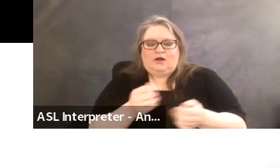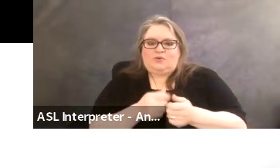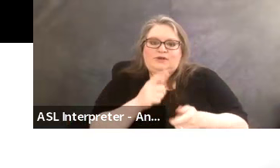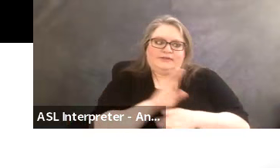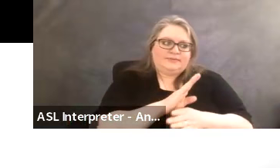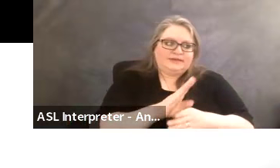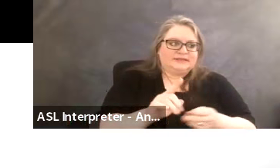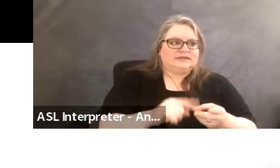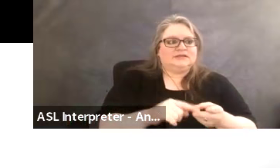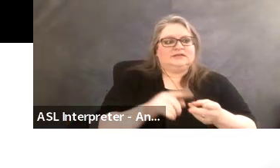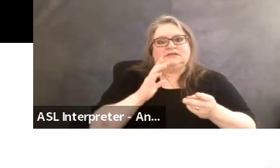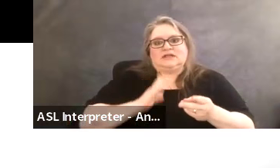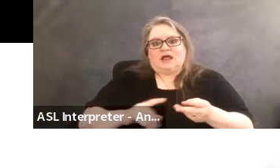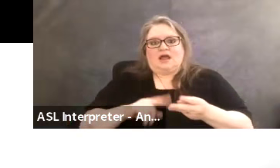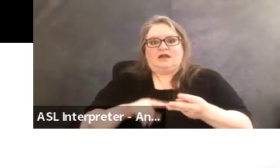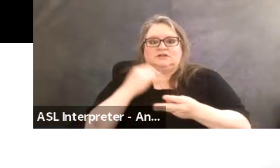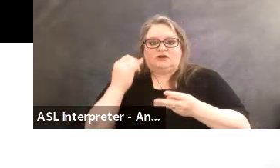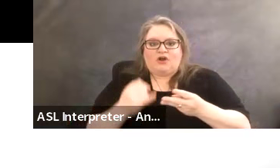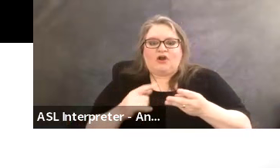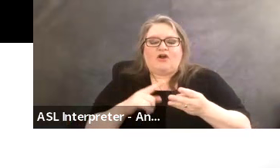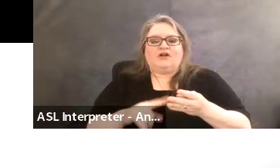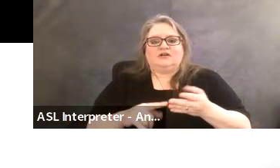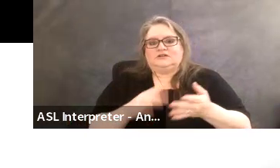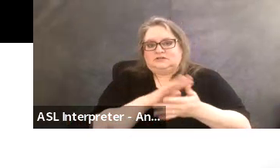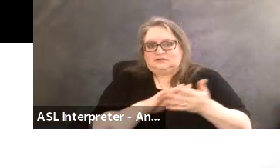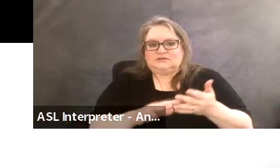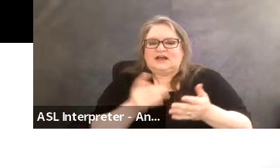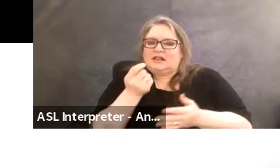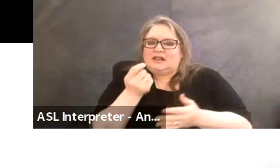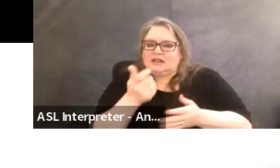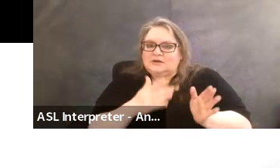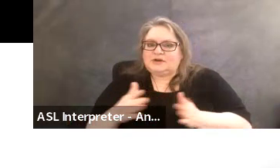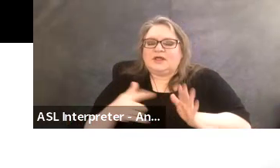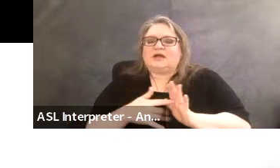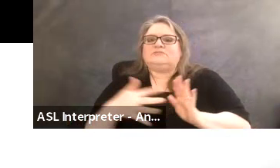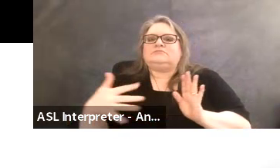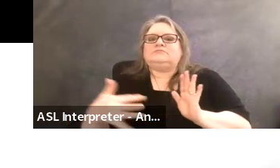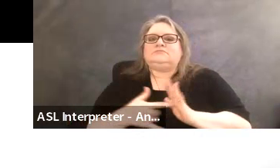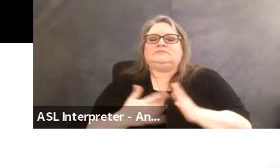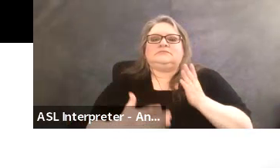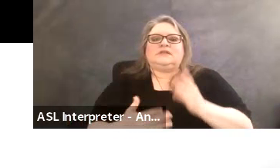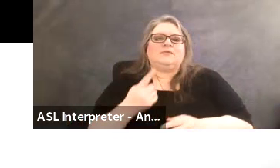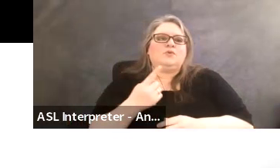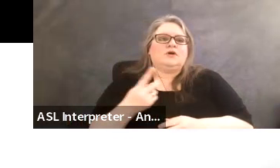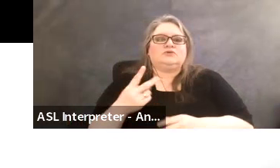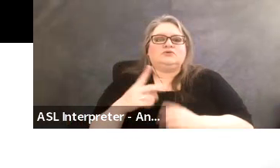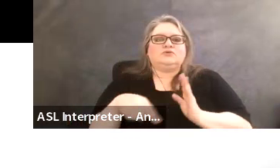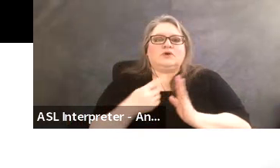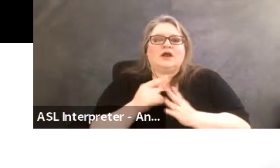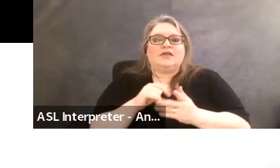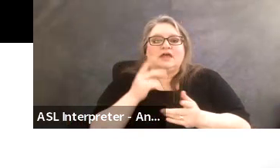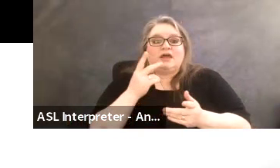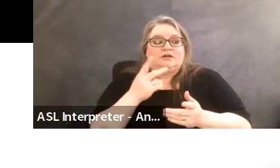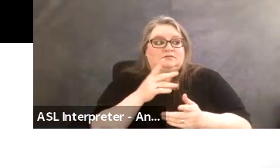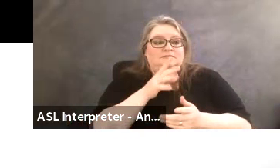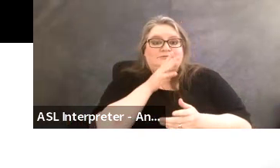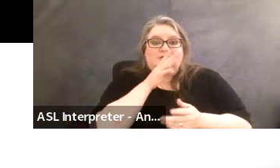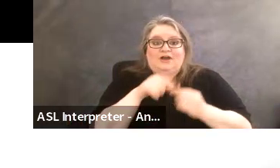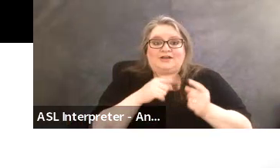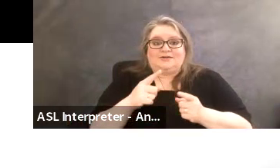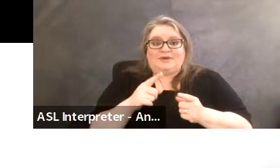with our art, a little bit of planning on occasion, maybe 1 or 2 of those hours that she was talking about in